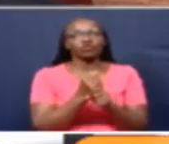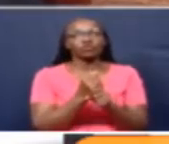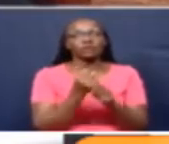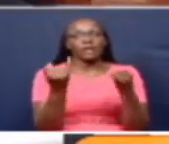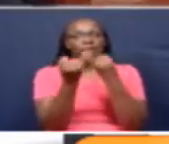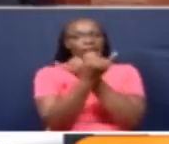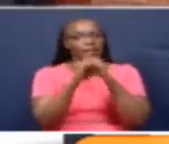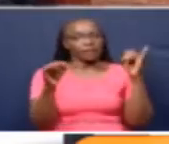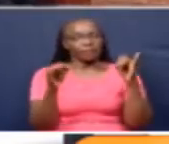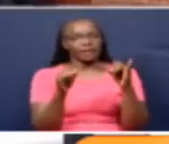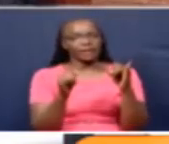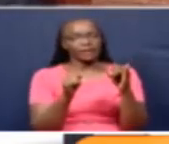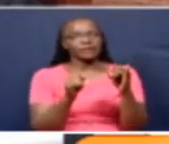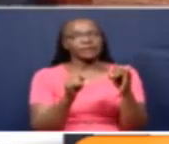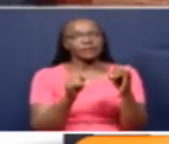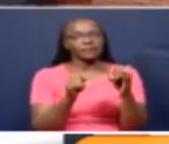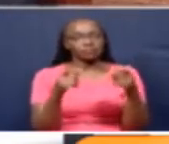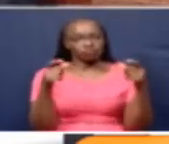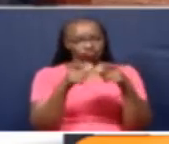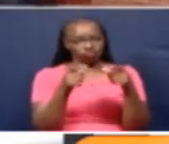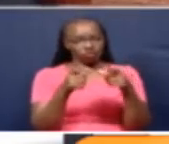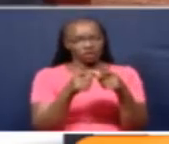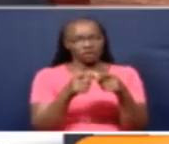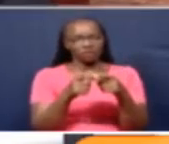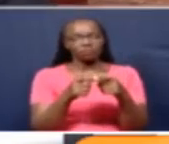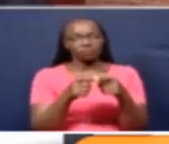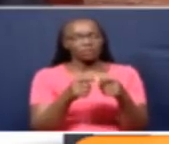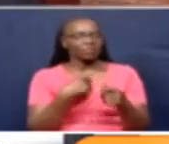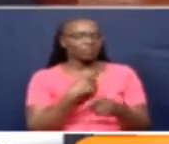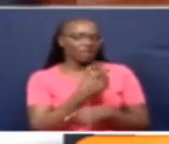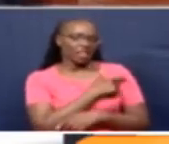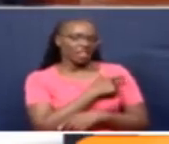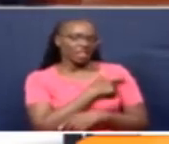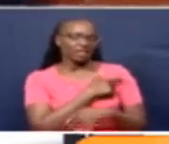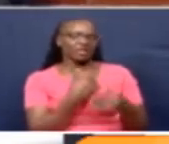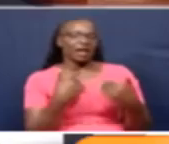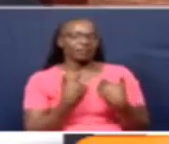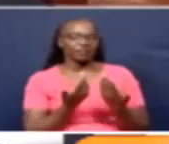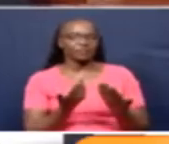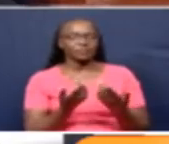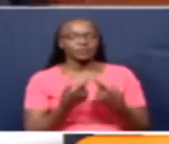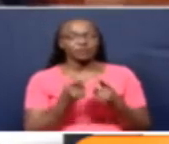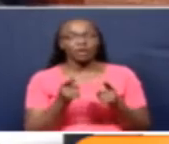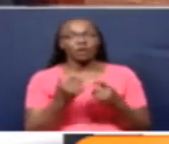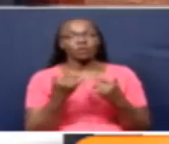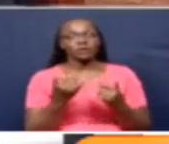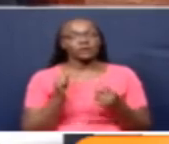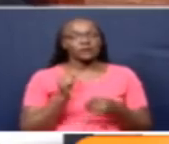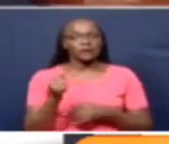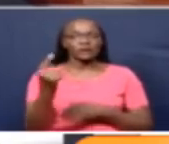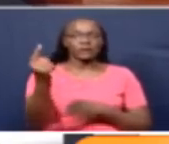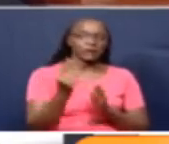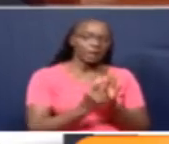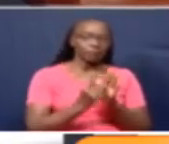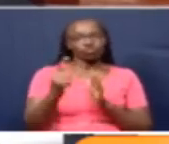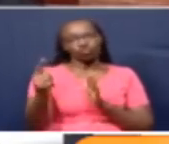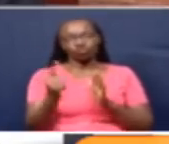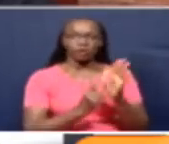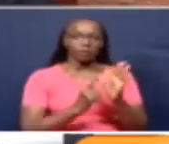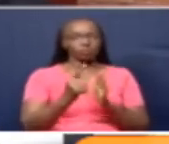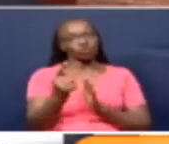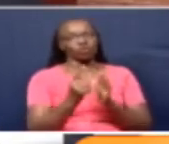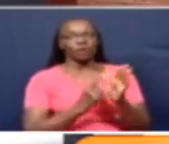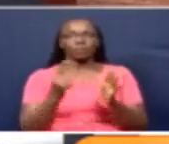Yeah, yeah. I'm a lazy human being. So I didn't do that. You know? Right. So she just comes in and goes out, comes in and goes. She was